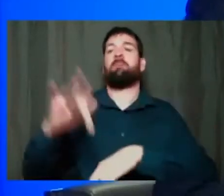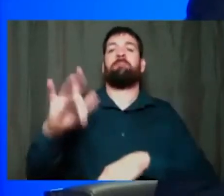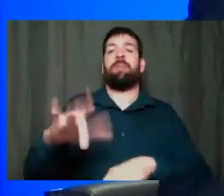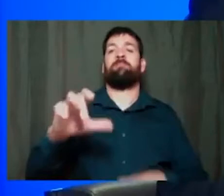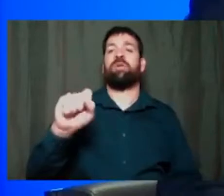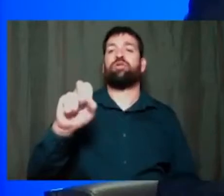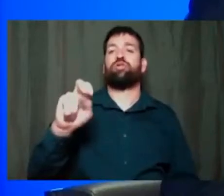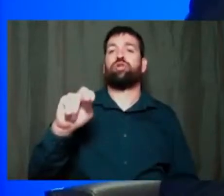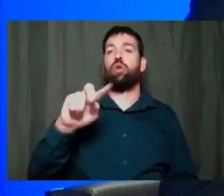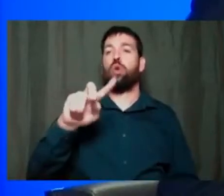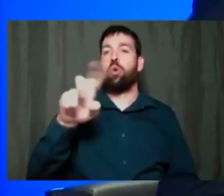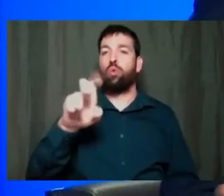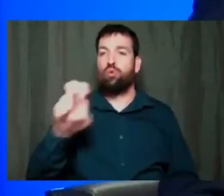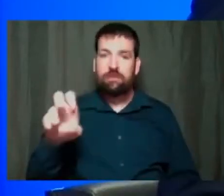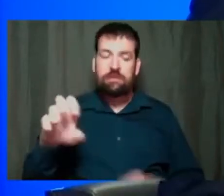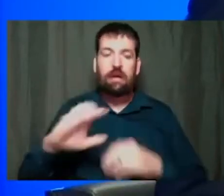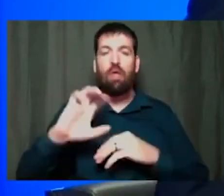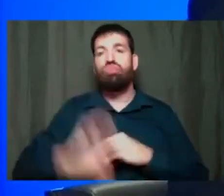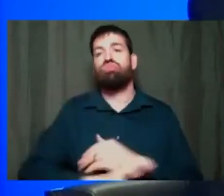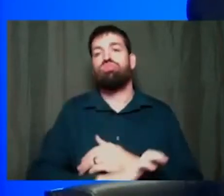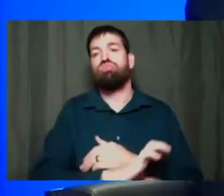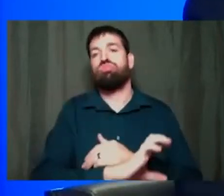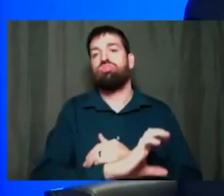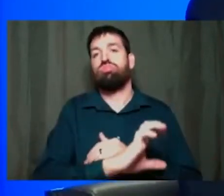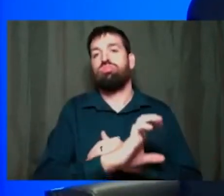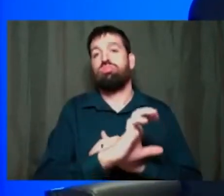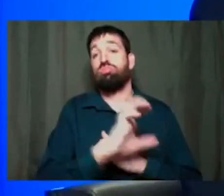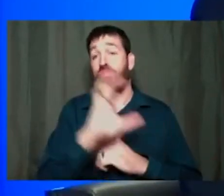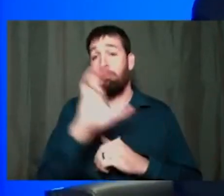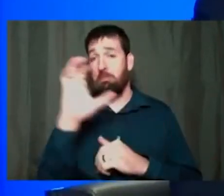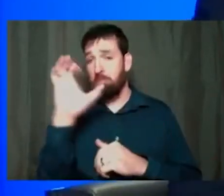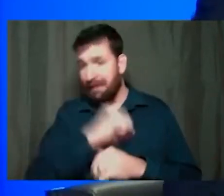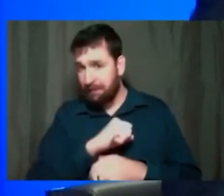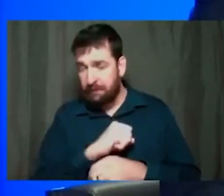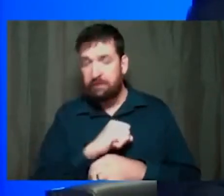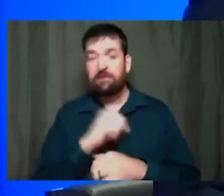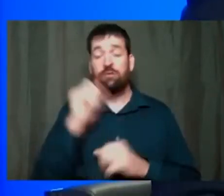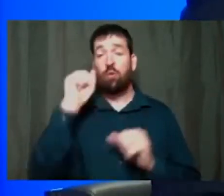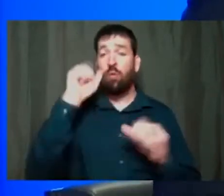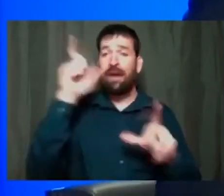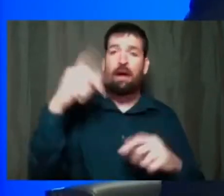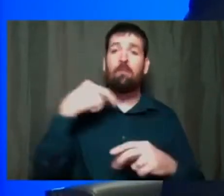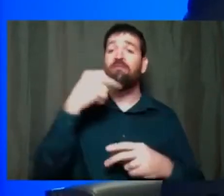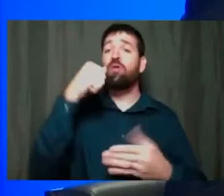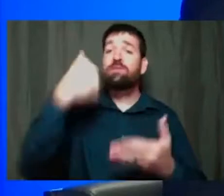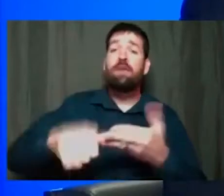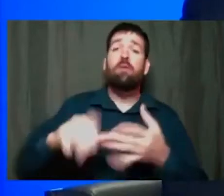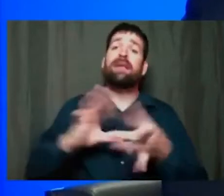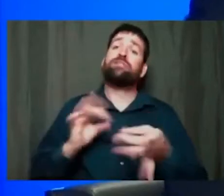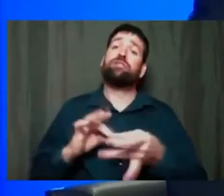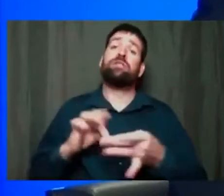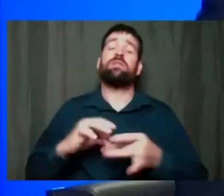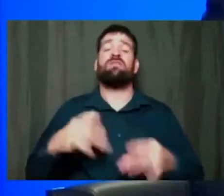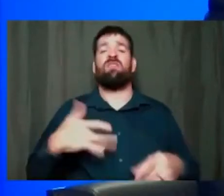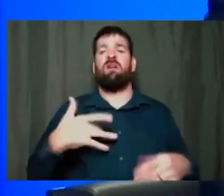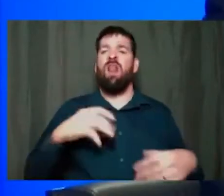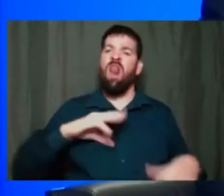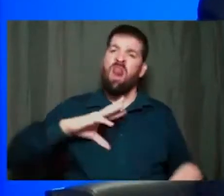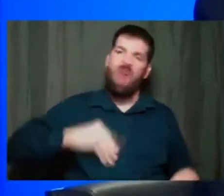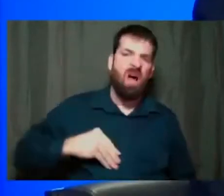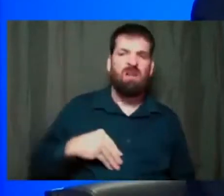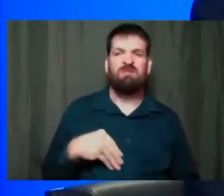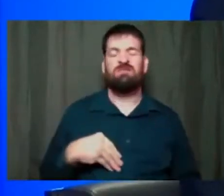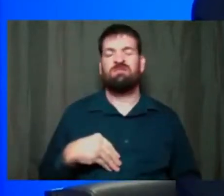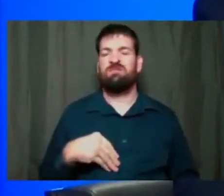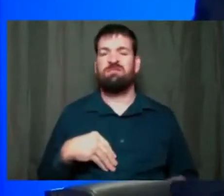through the alarm, don't wake up in time, and they miss whatever it was, they wake up to a bunch of voicemails, they feel awful, and they just go back to sleep.